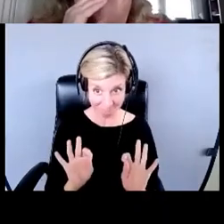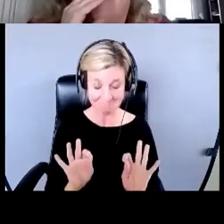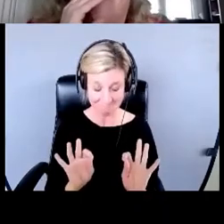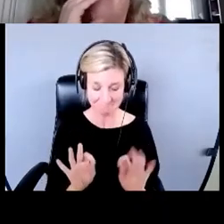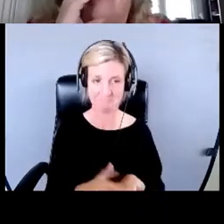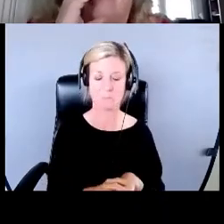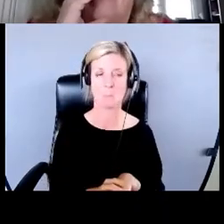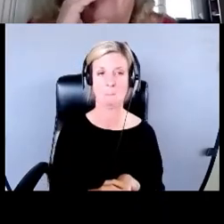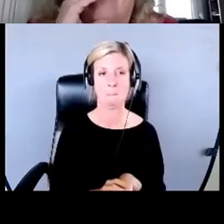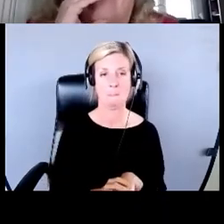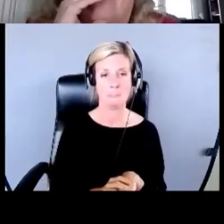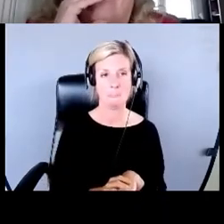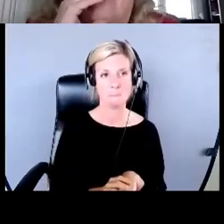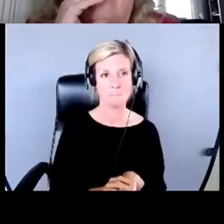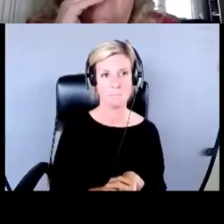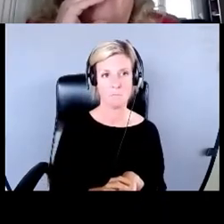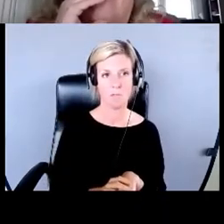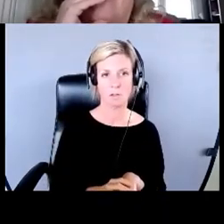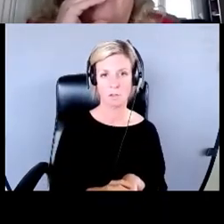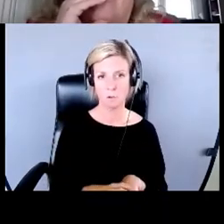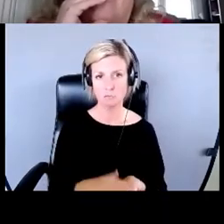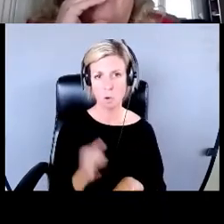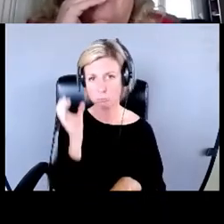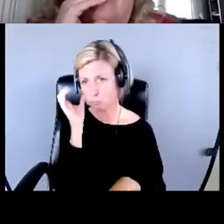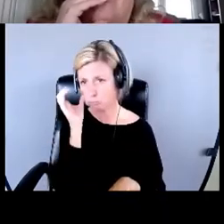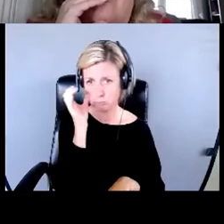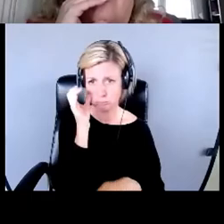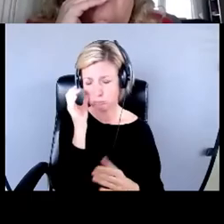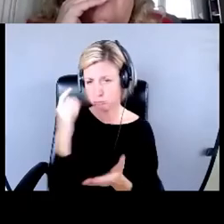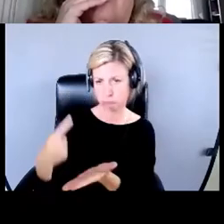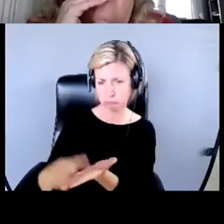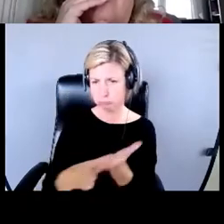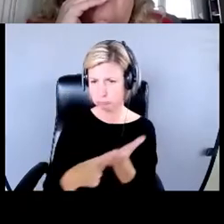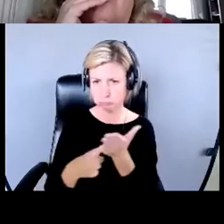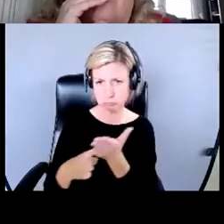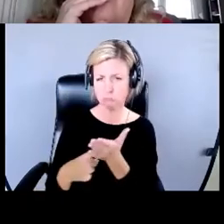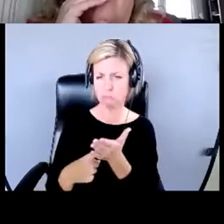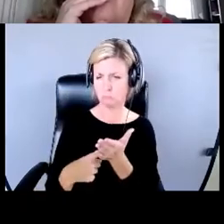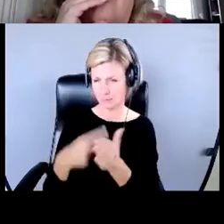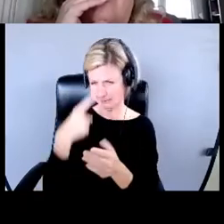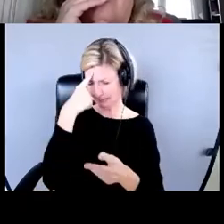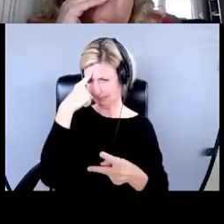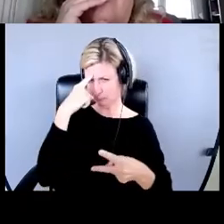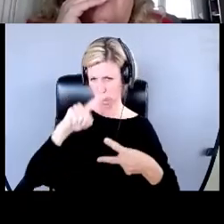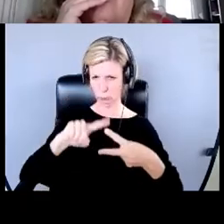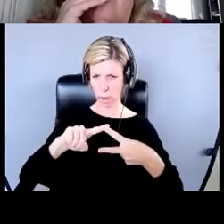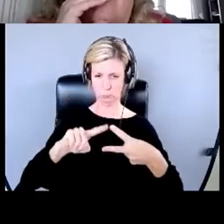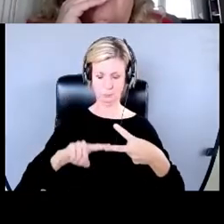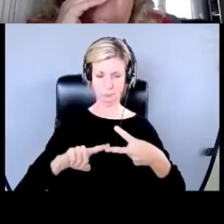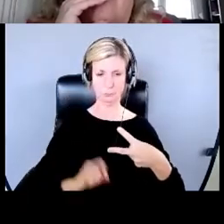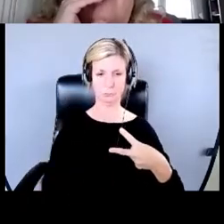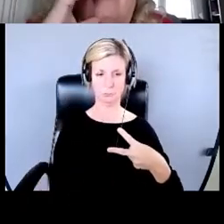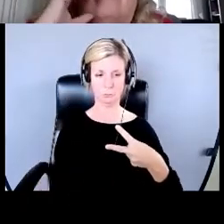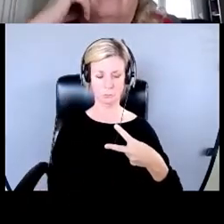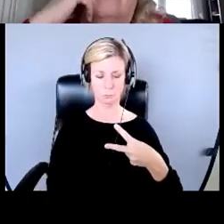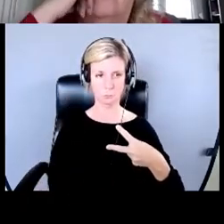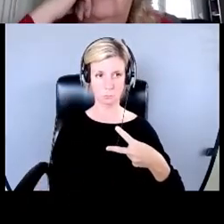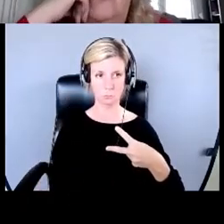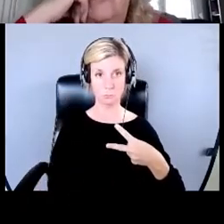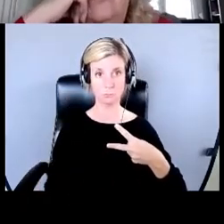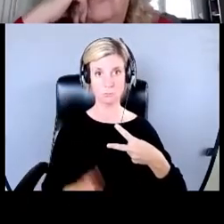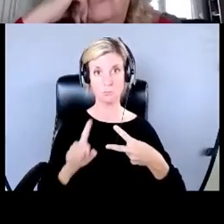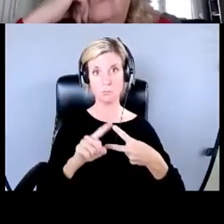There are two things that are coming out of the discussion. One is that when you think about training,